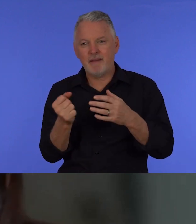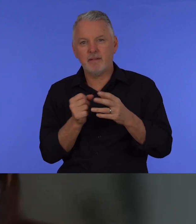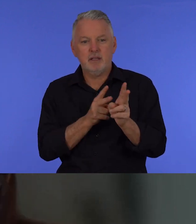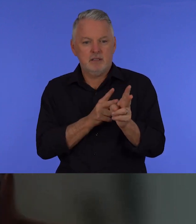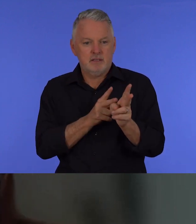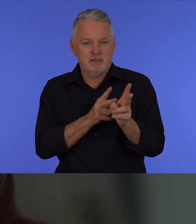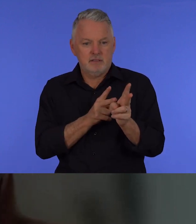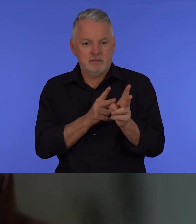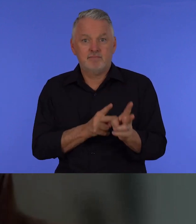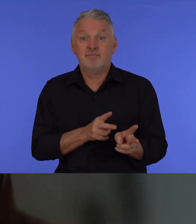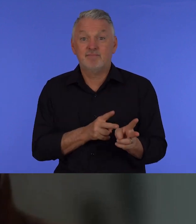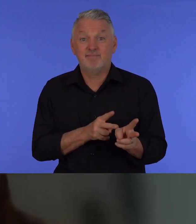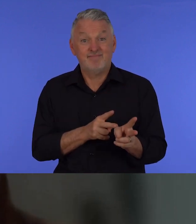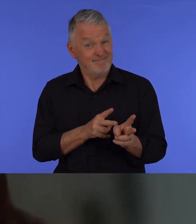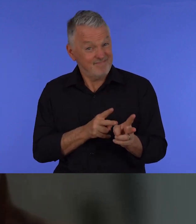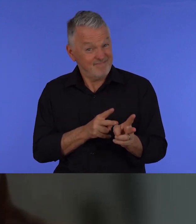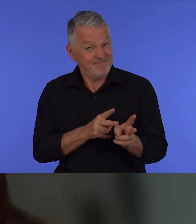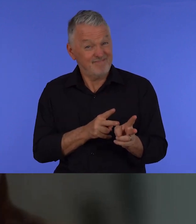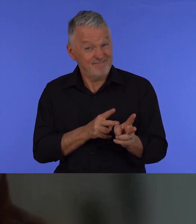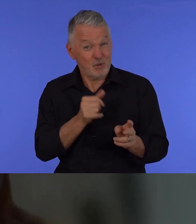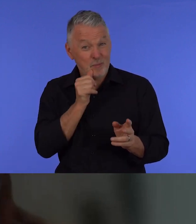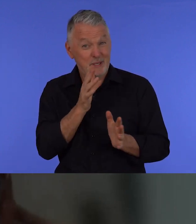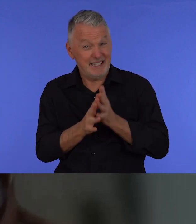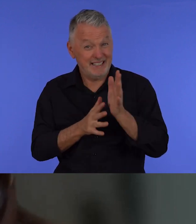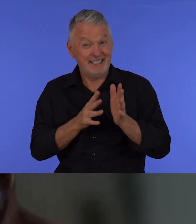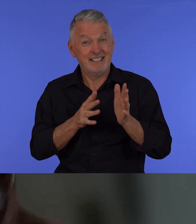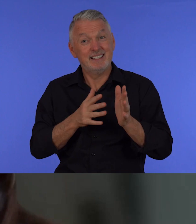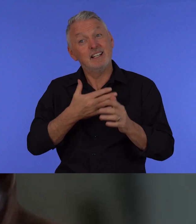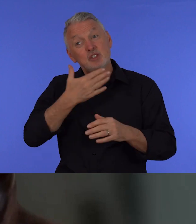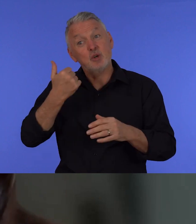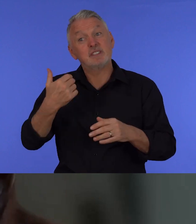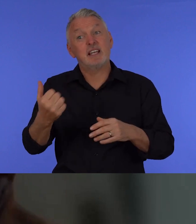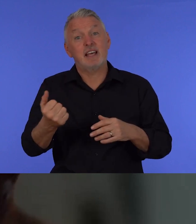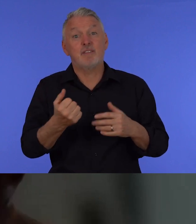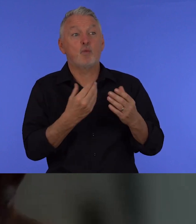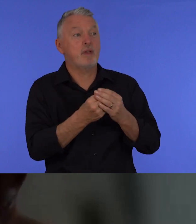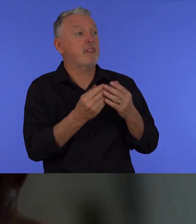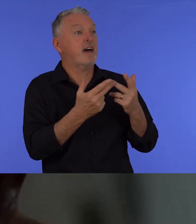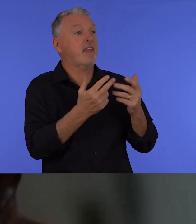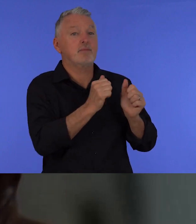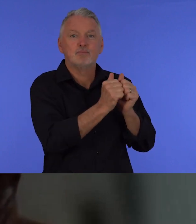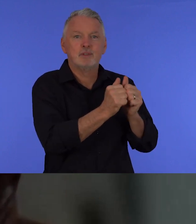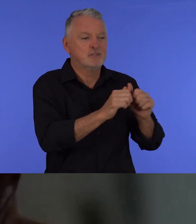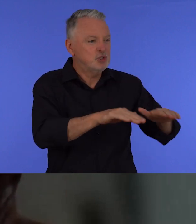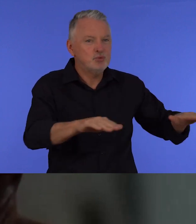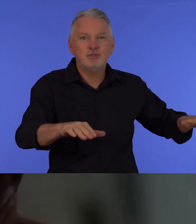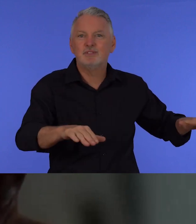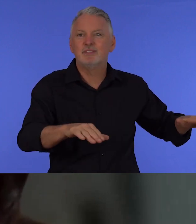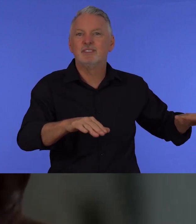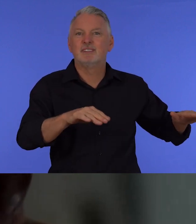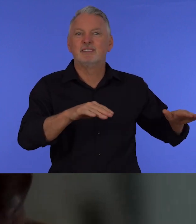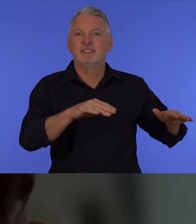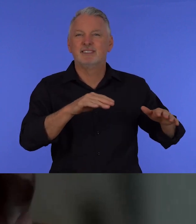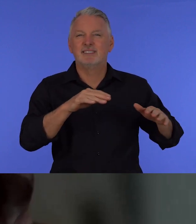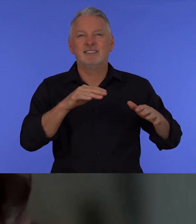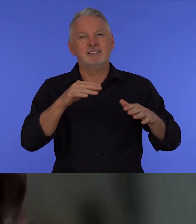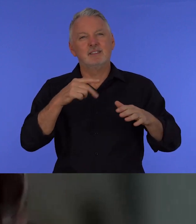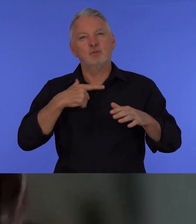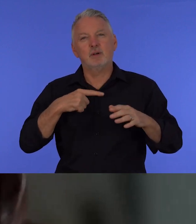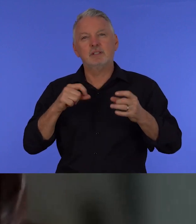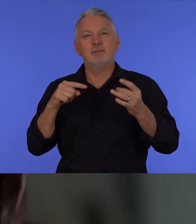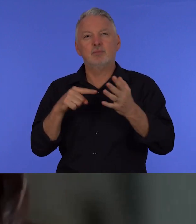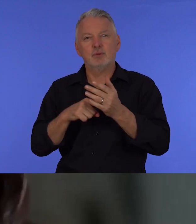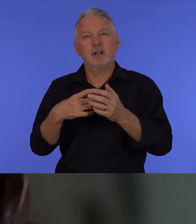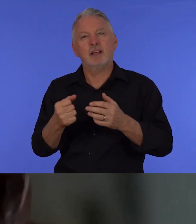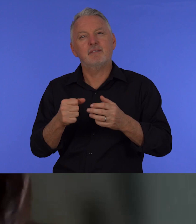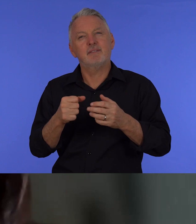sometimes, sometimes you don't have as much of that sort of drop off time that maybe you have with your typical sibling. So